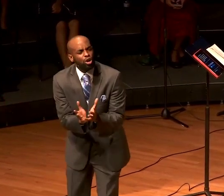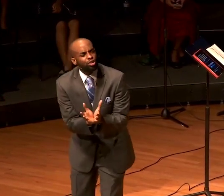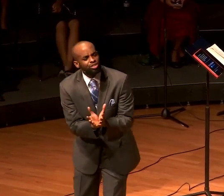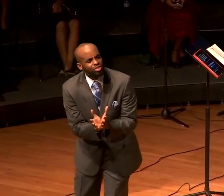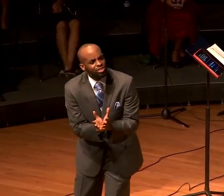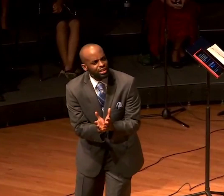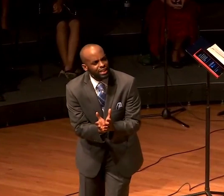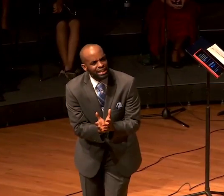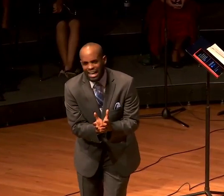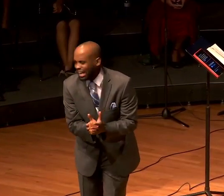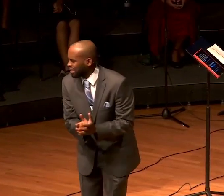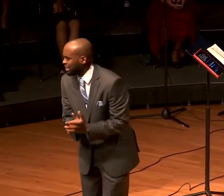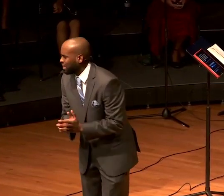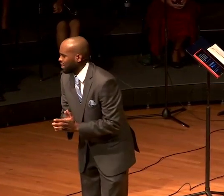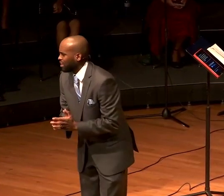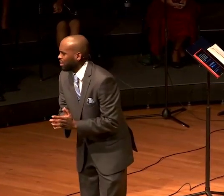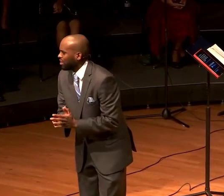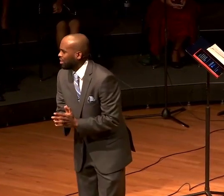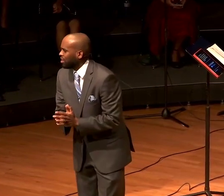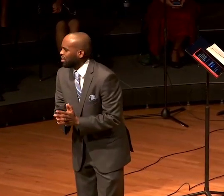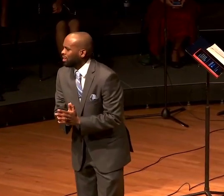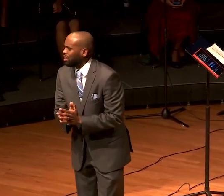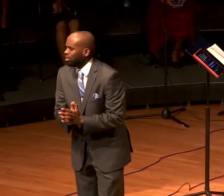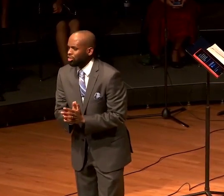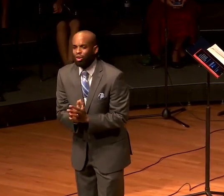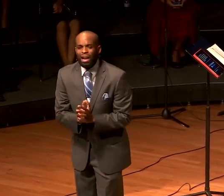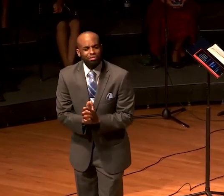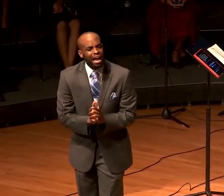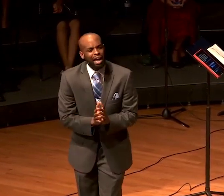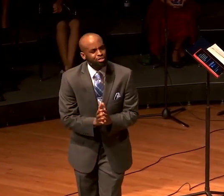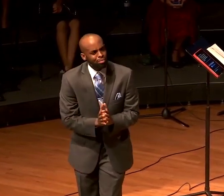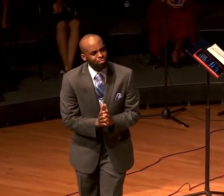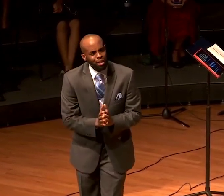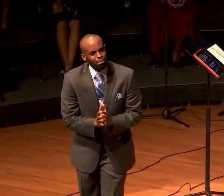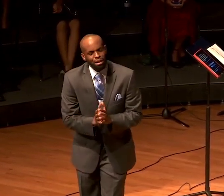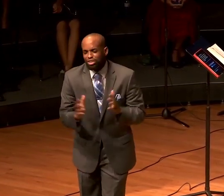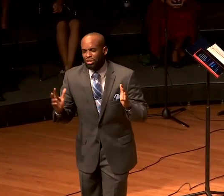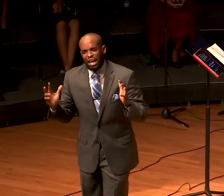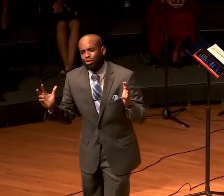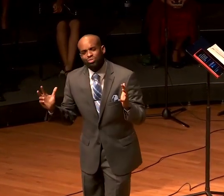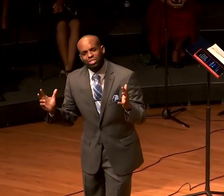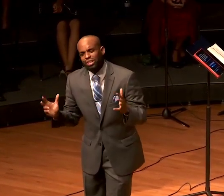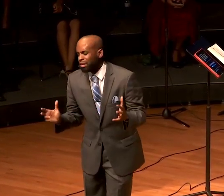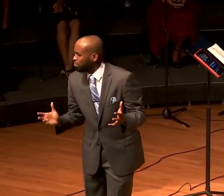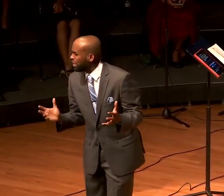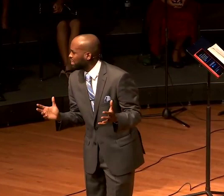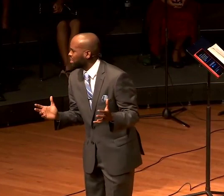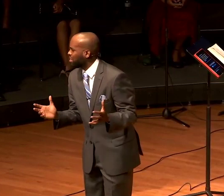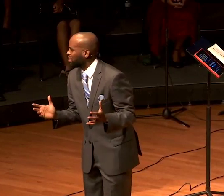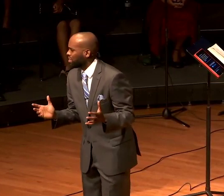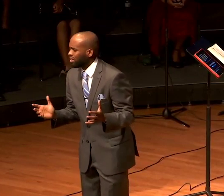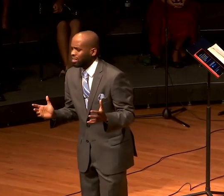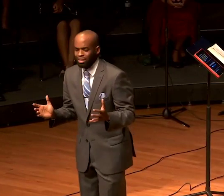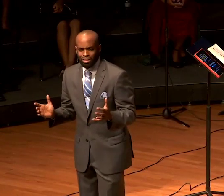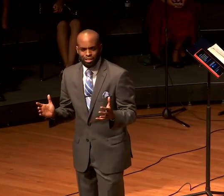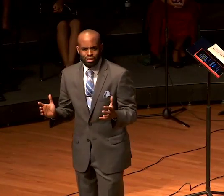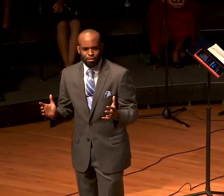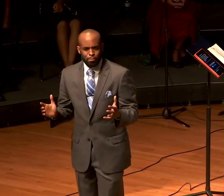There's no words in that. You don't have to have some major counseling ability.